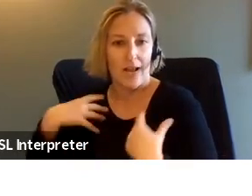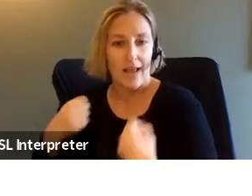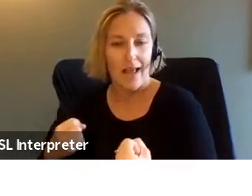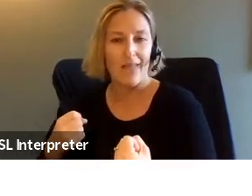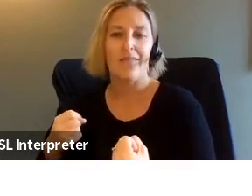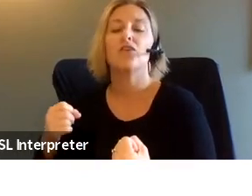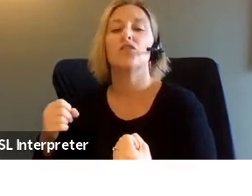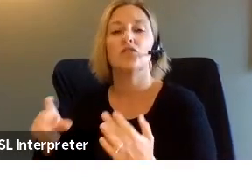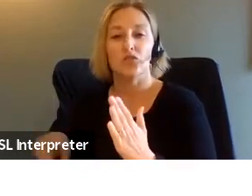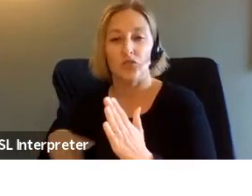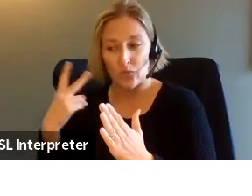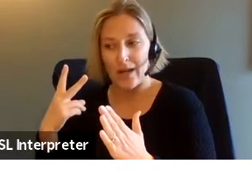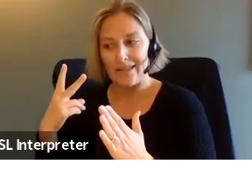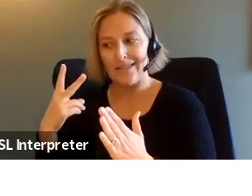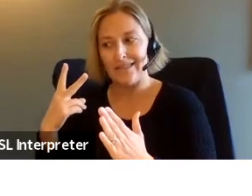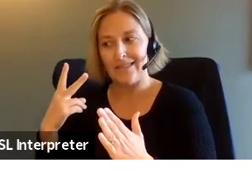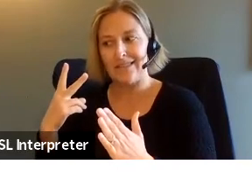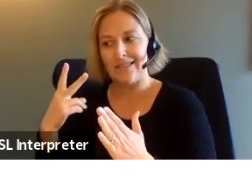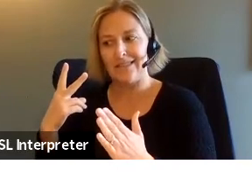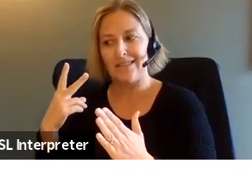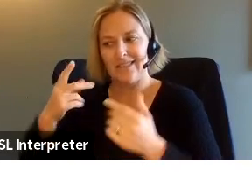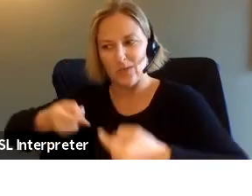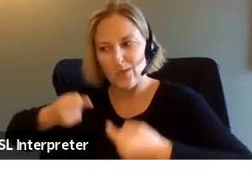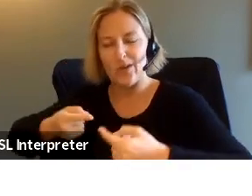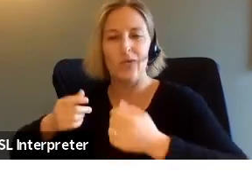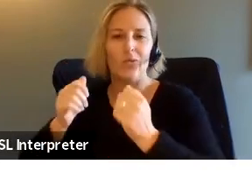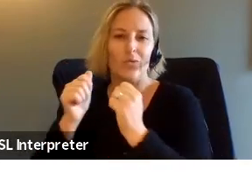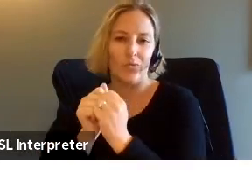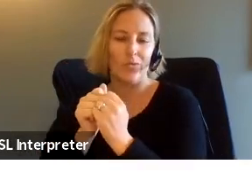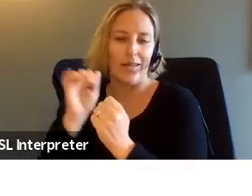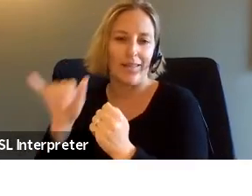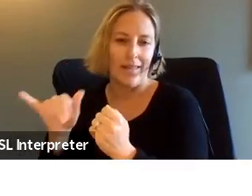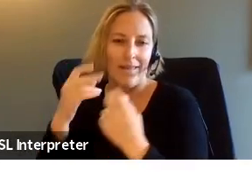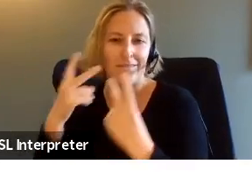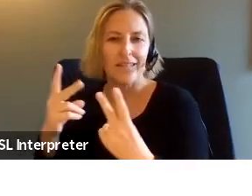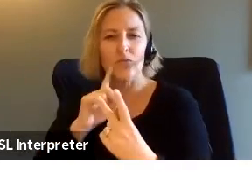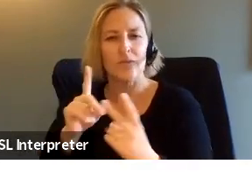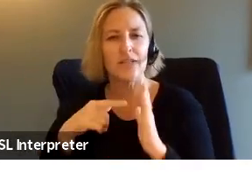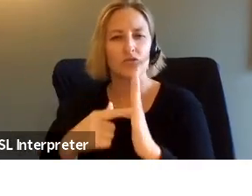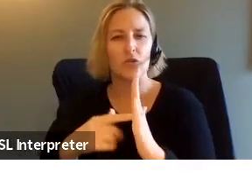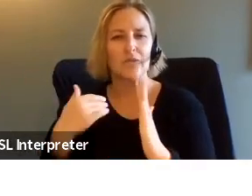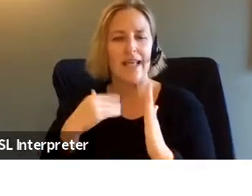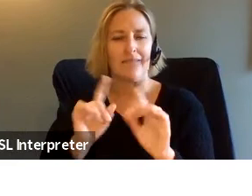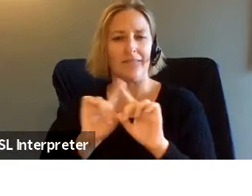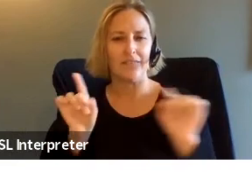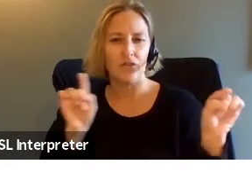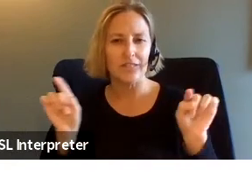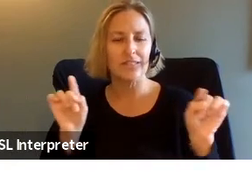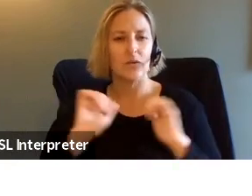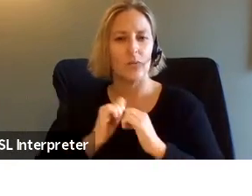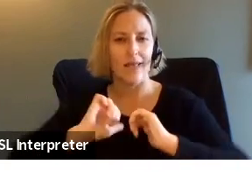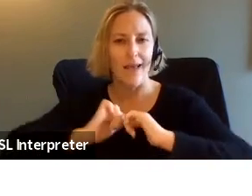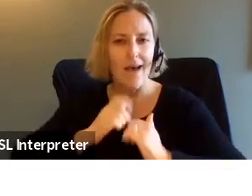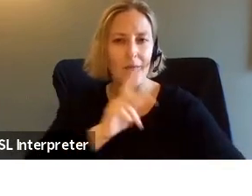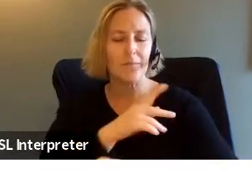difficulty recalling what was discussed during the visit, which really highlights that there are significant differences in how patients access